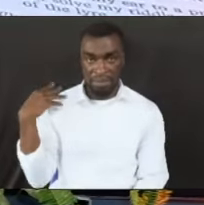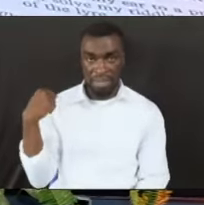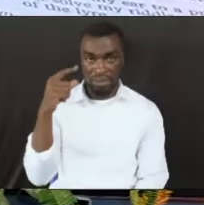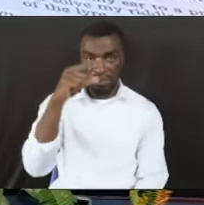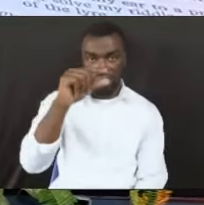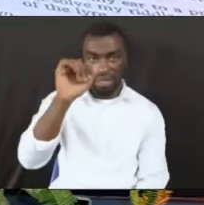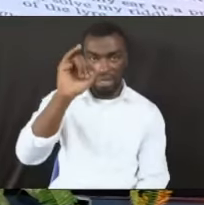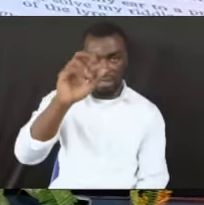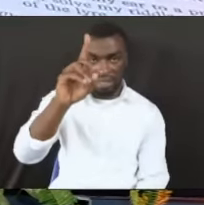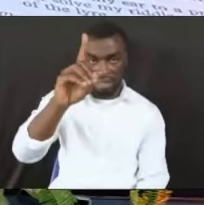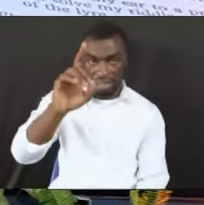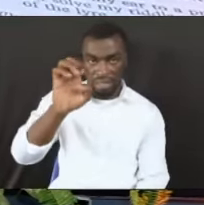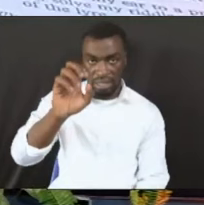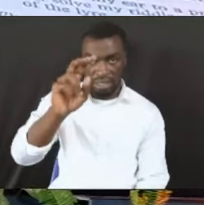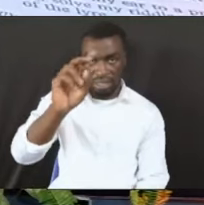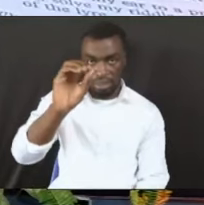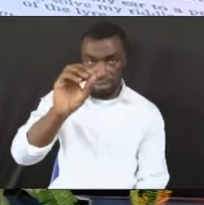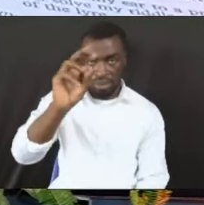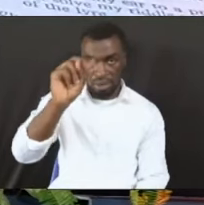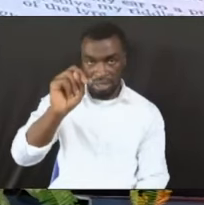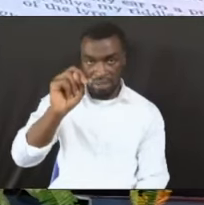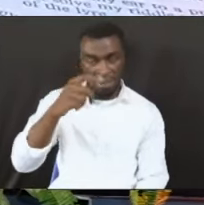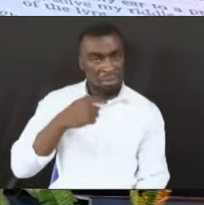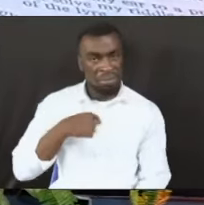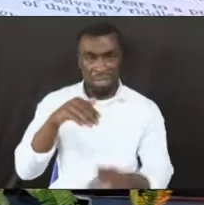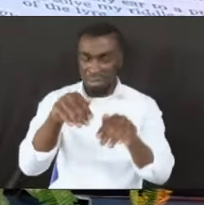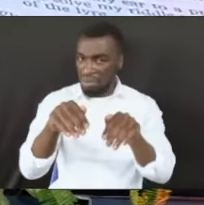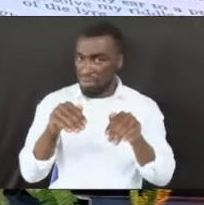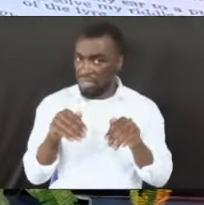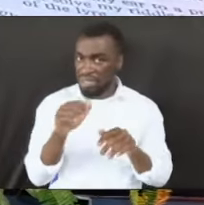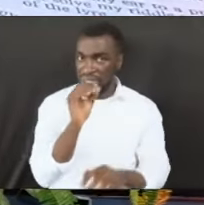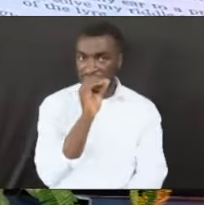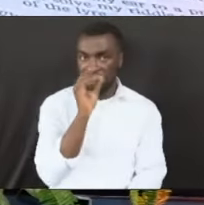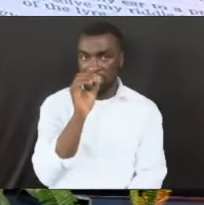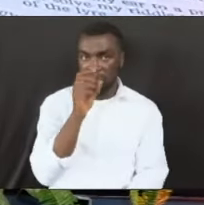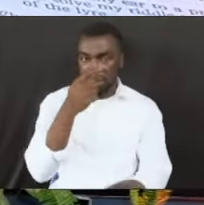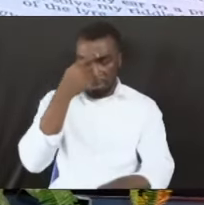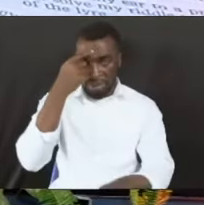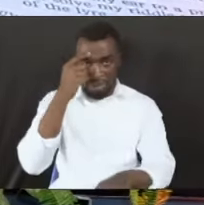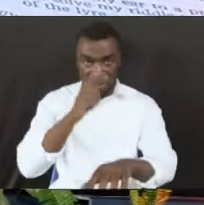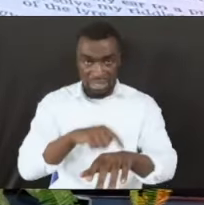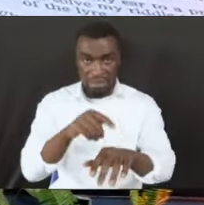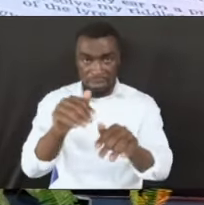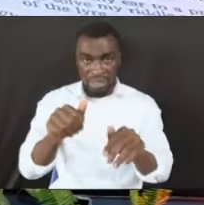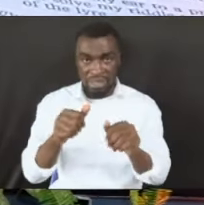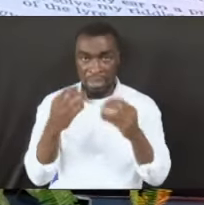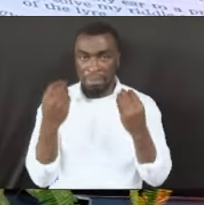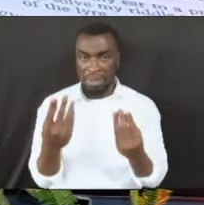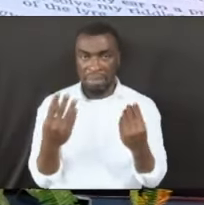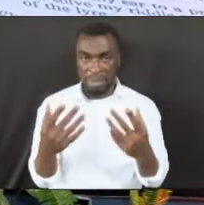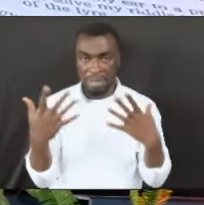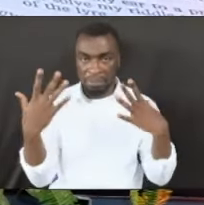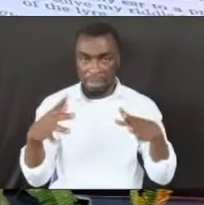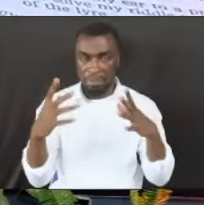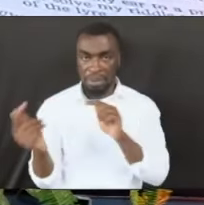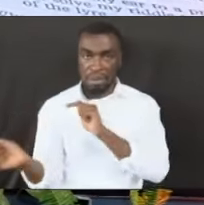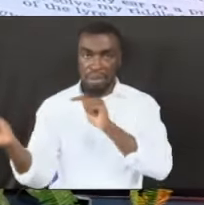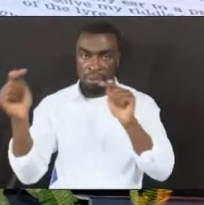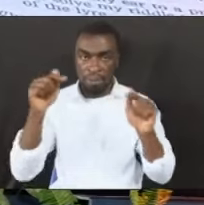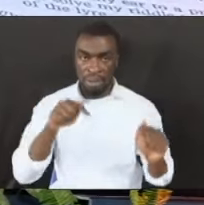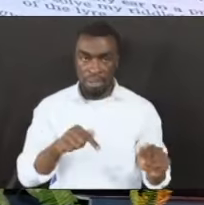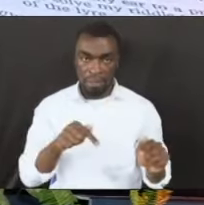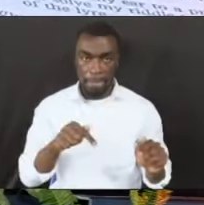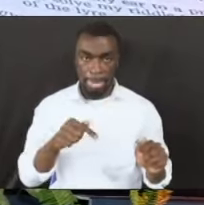1 hour, I'm not going to wait. Because you know when you wait, many more people will come. So I start at